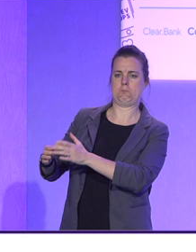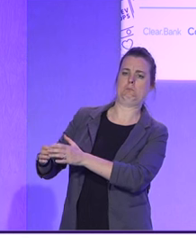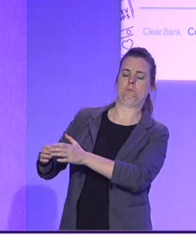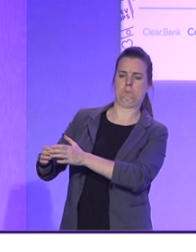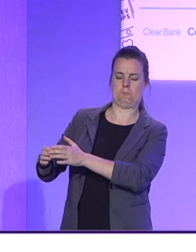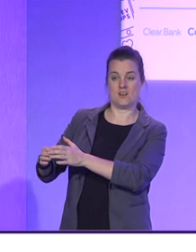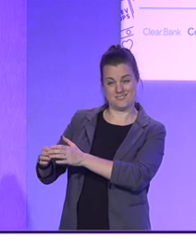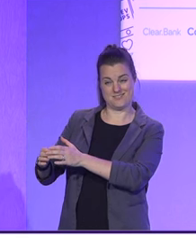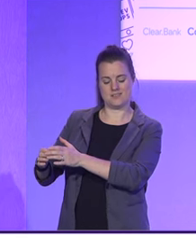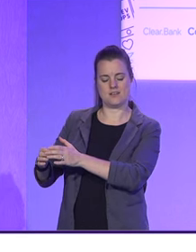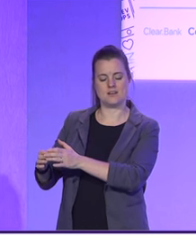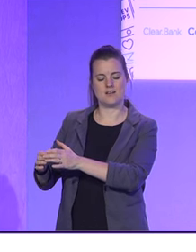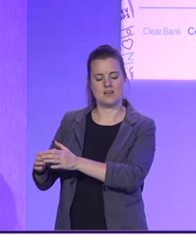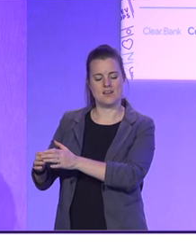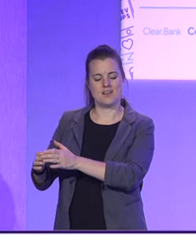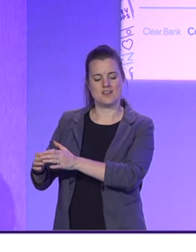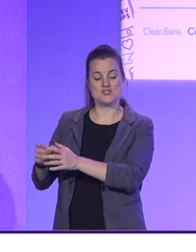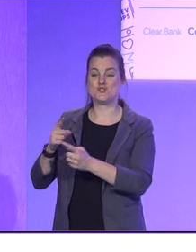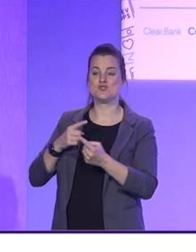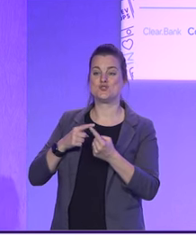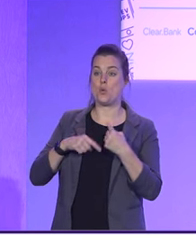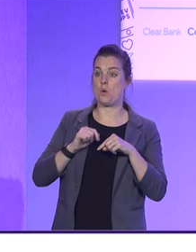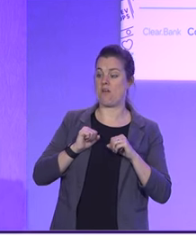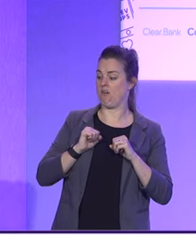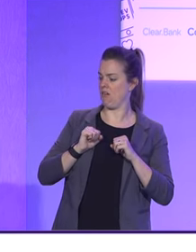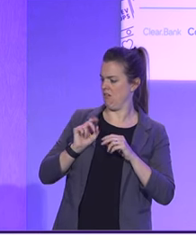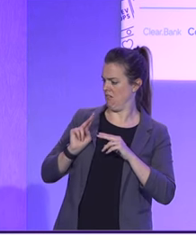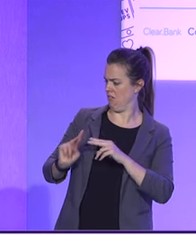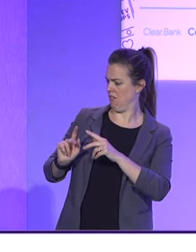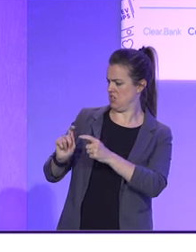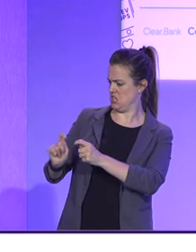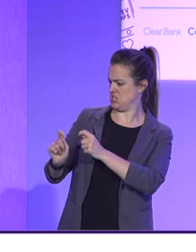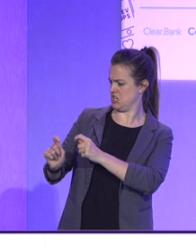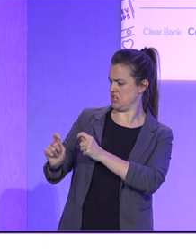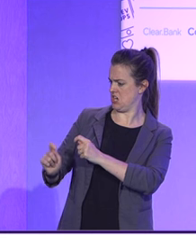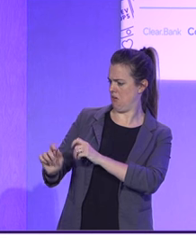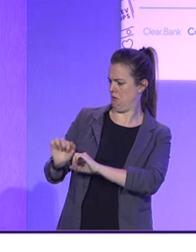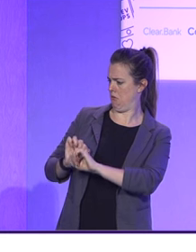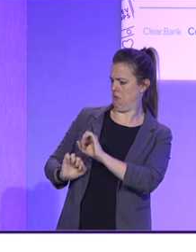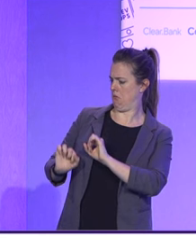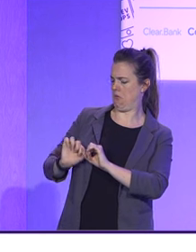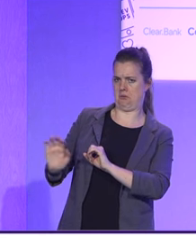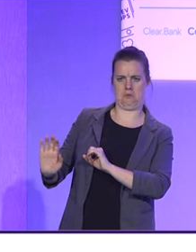basically we resist to this change about DevOps because DevOps is not only about tools,